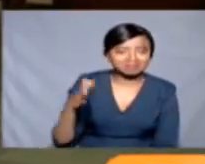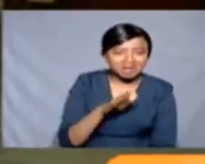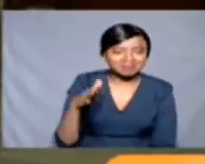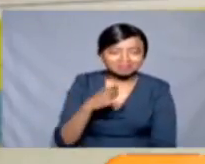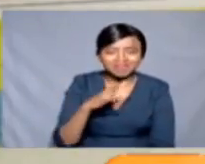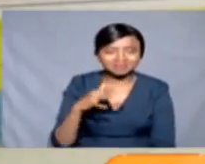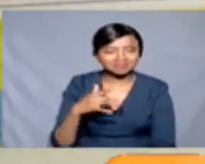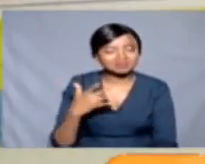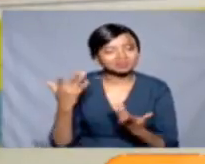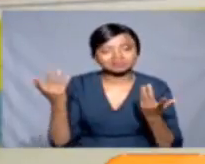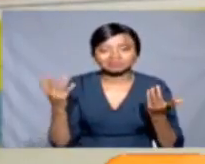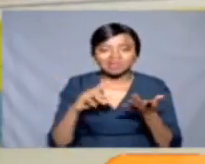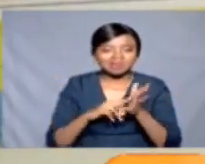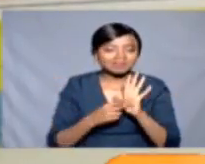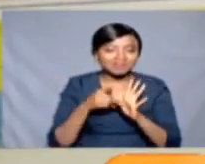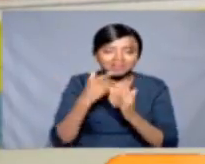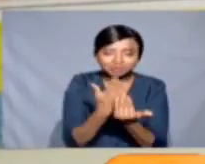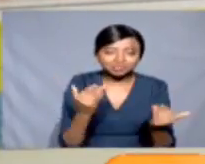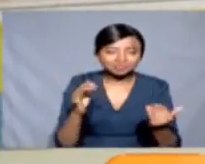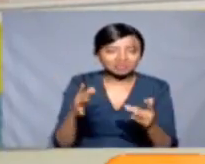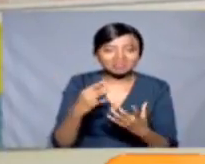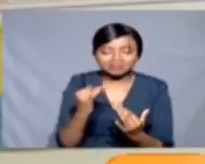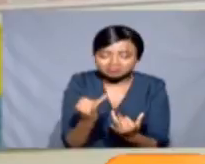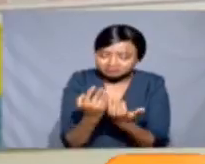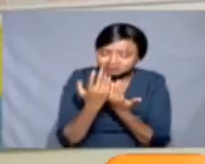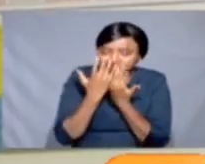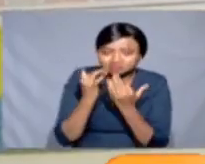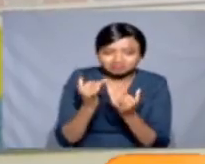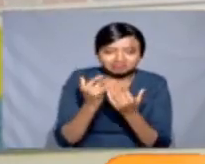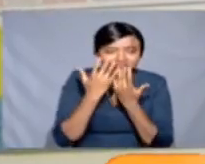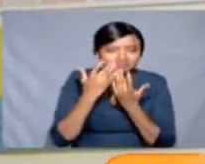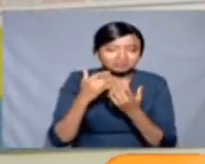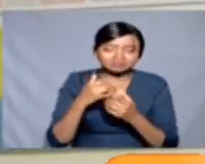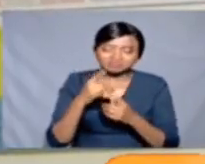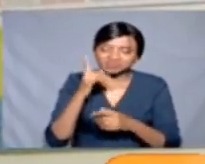ready, it's exposing the children to getting to developing